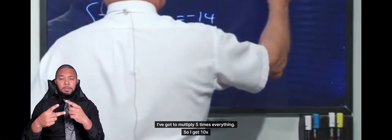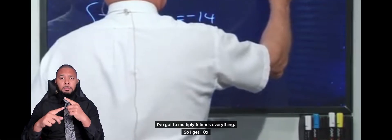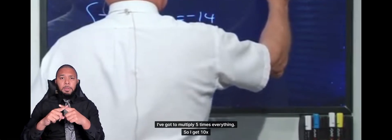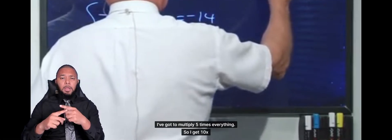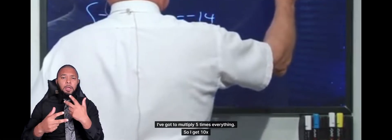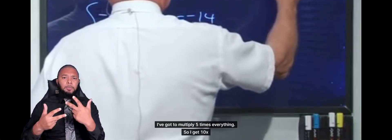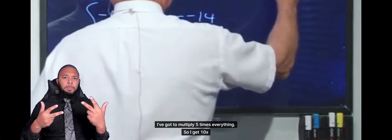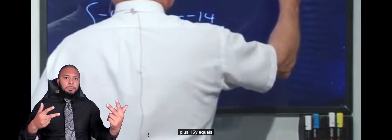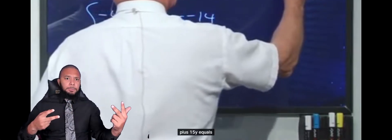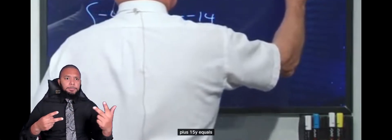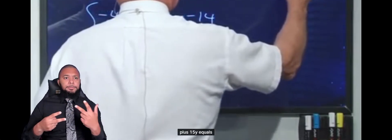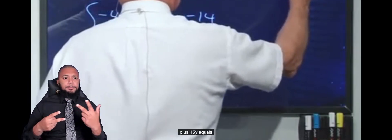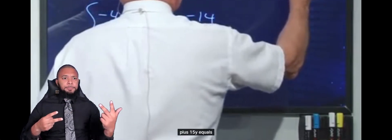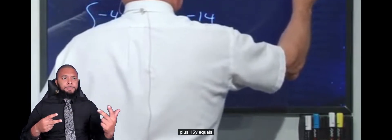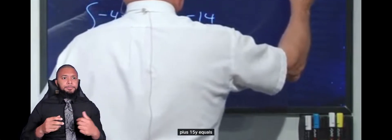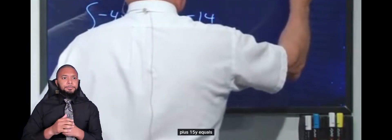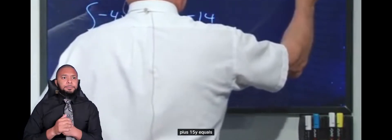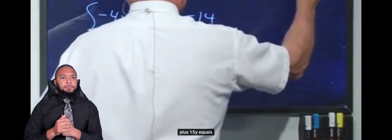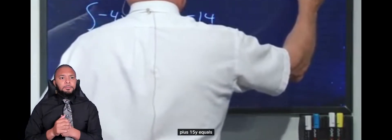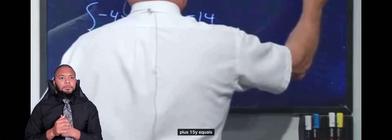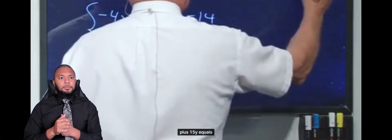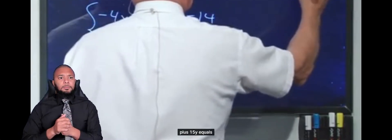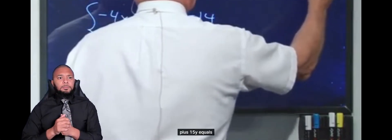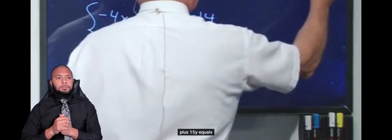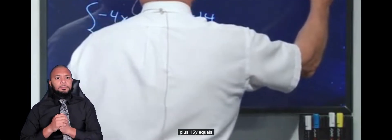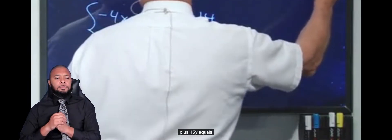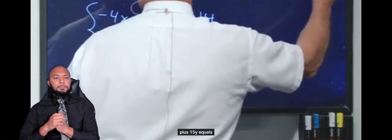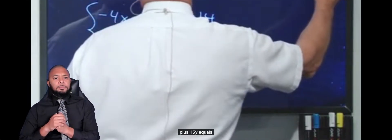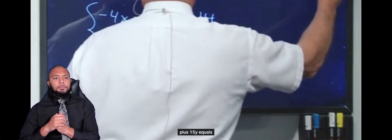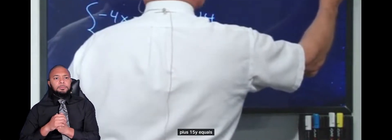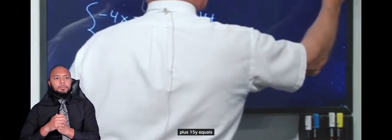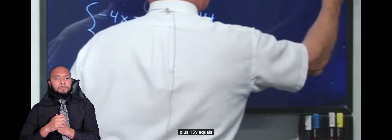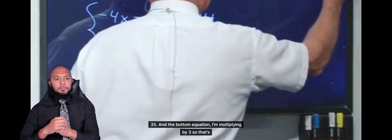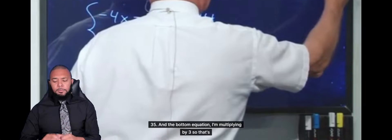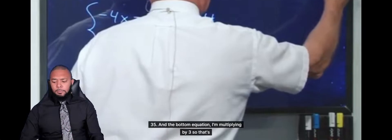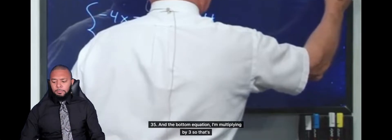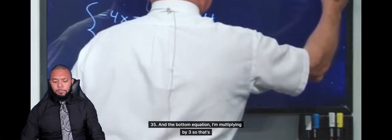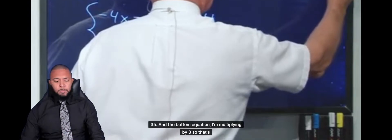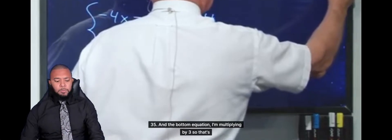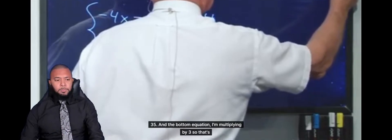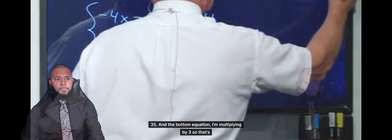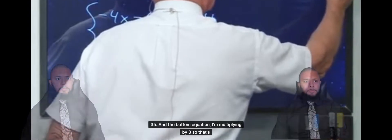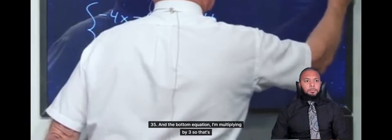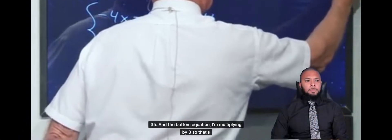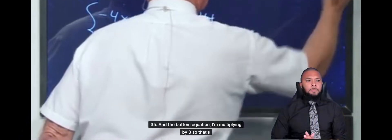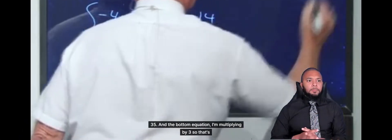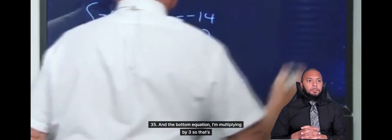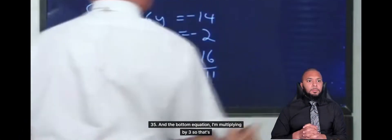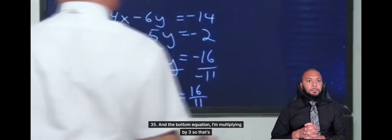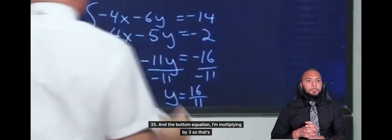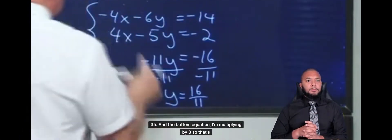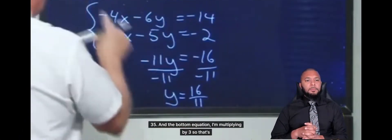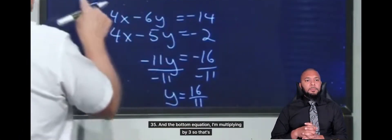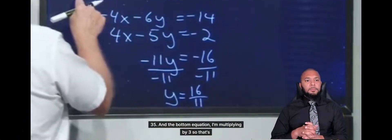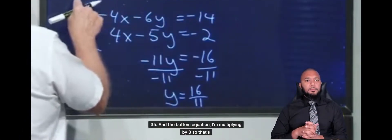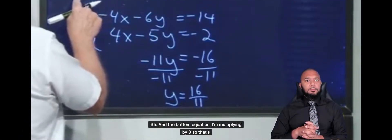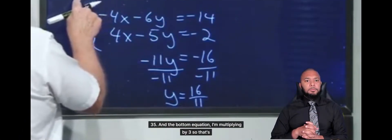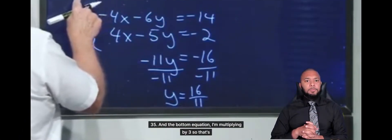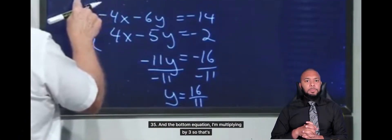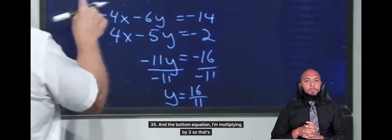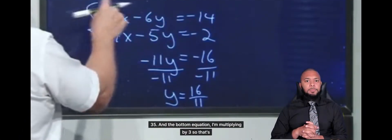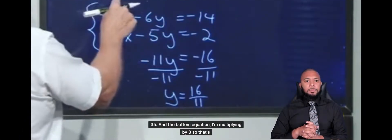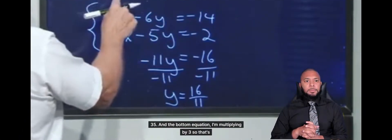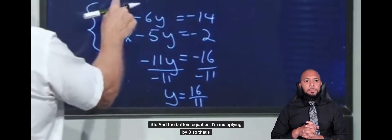10x plus 15y equals 35. And the